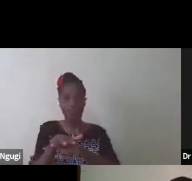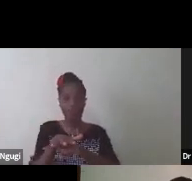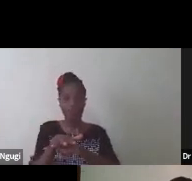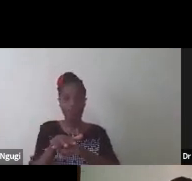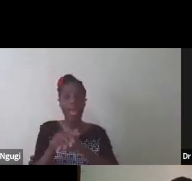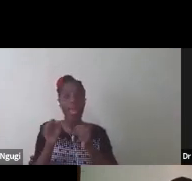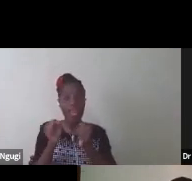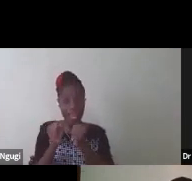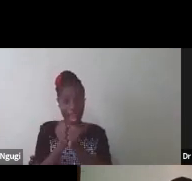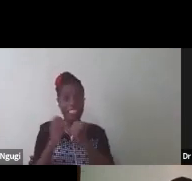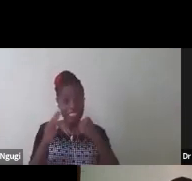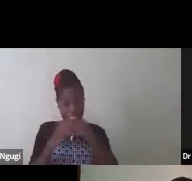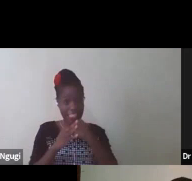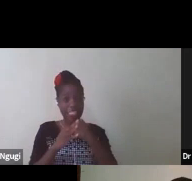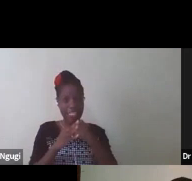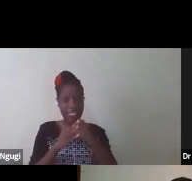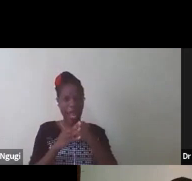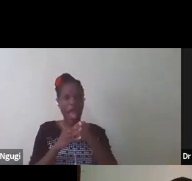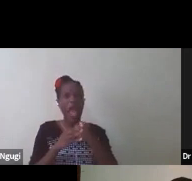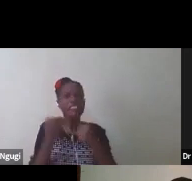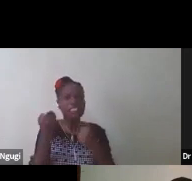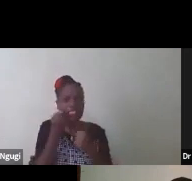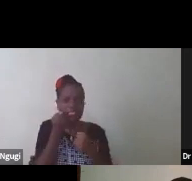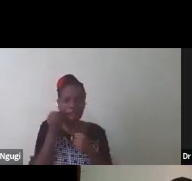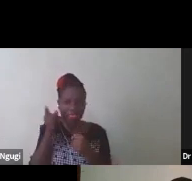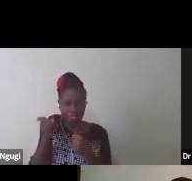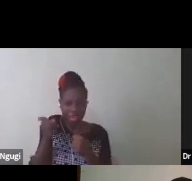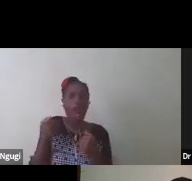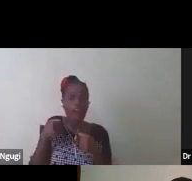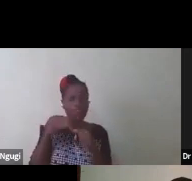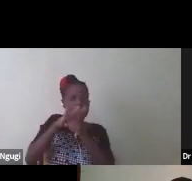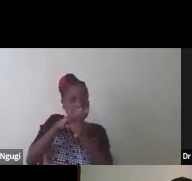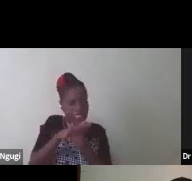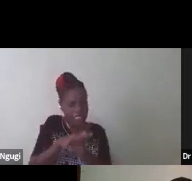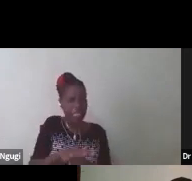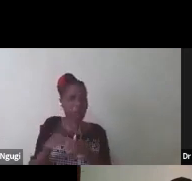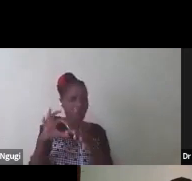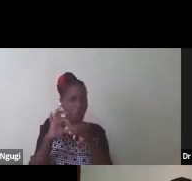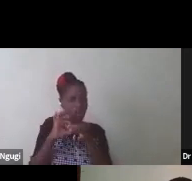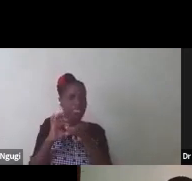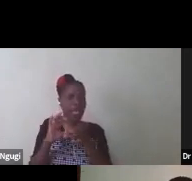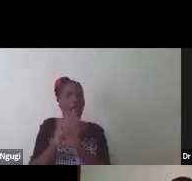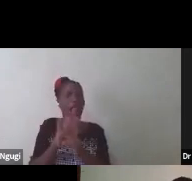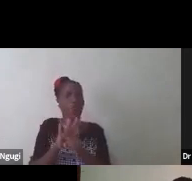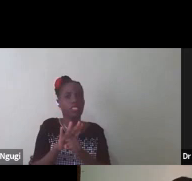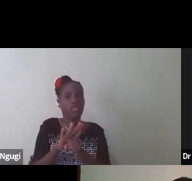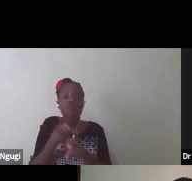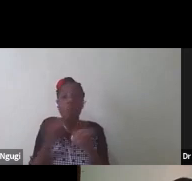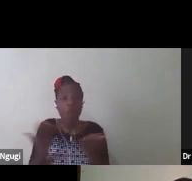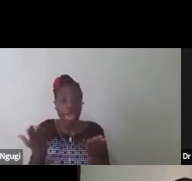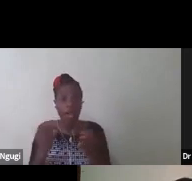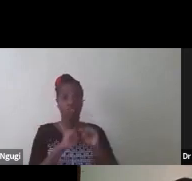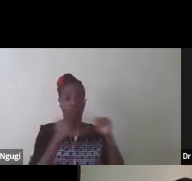COVID-19 disease has been associated with a lot of stigma. And this stigma is coming from many fronts. The